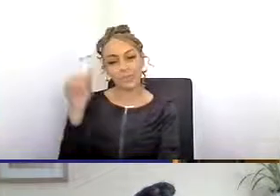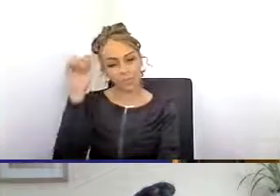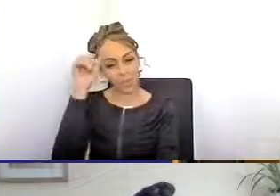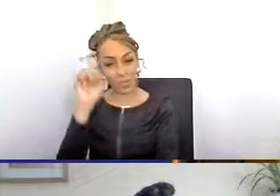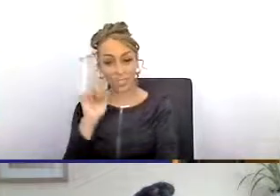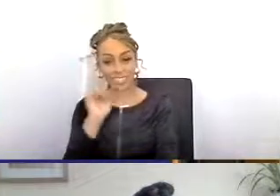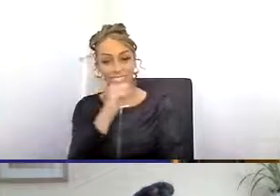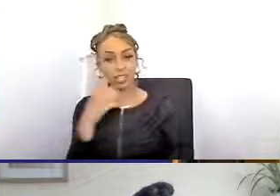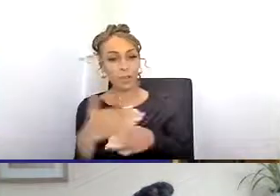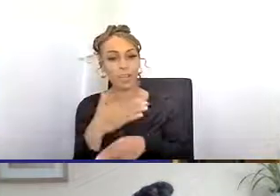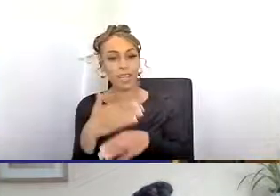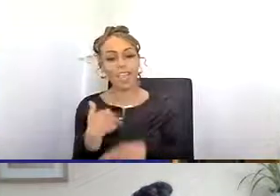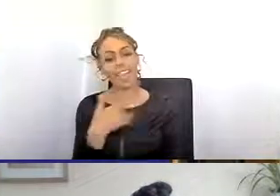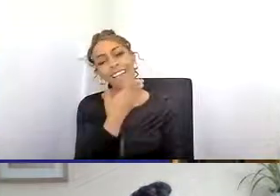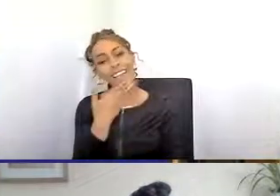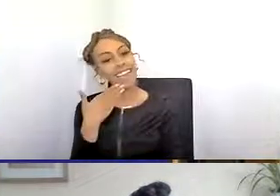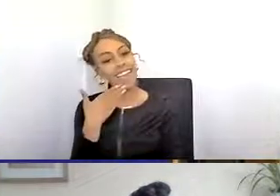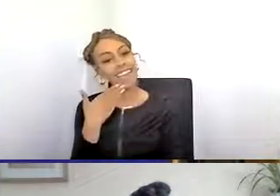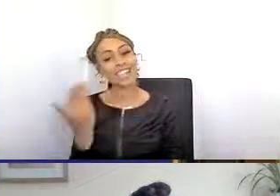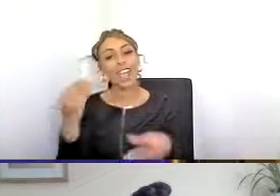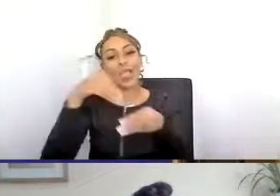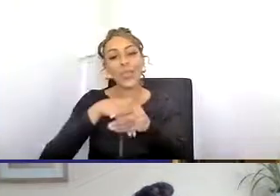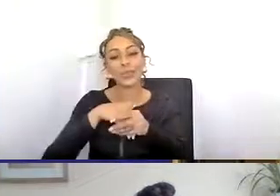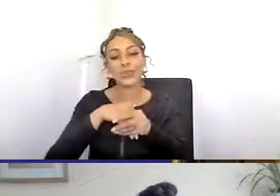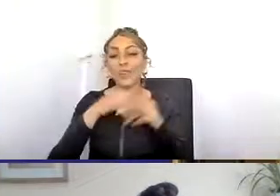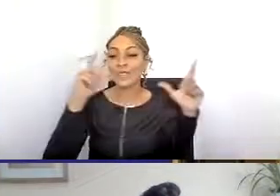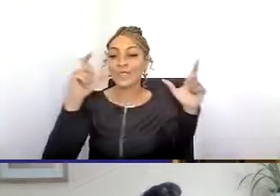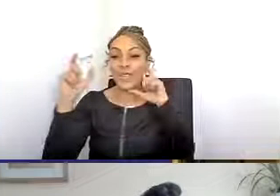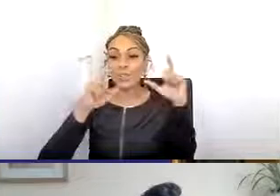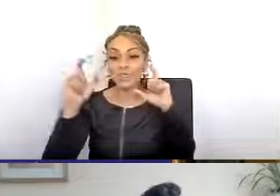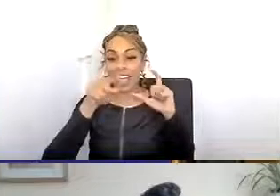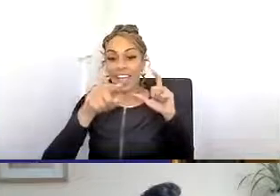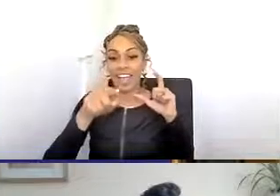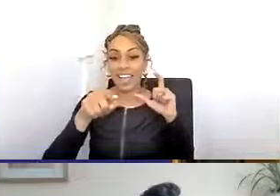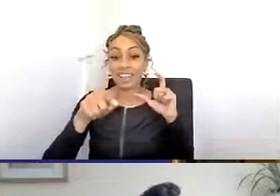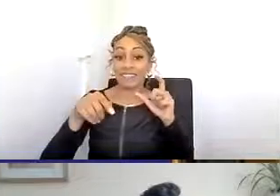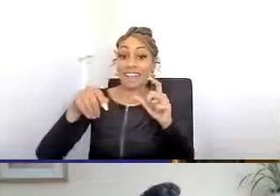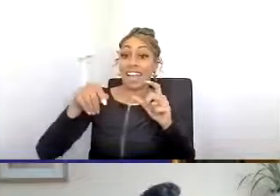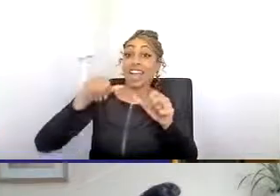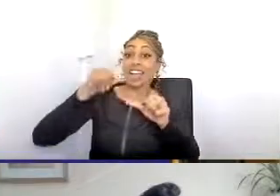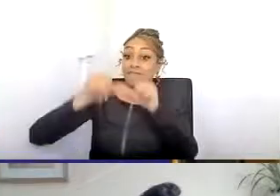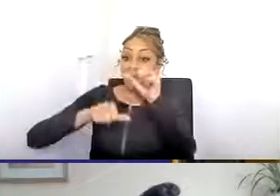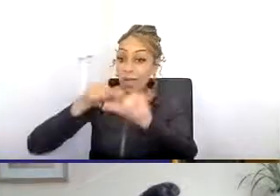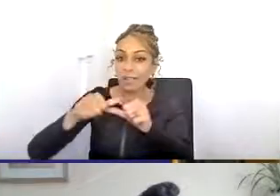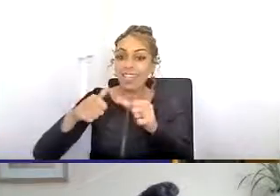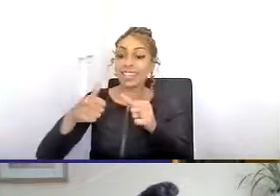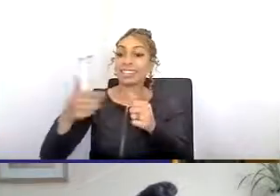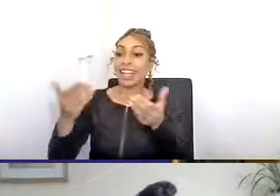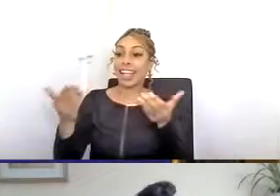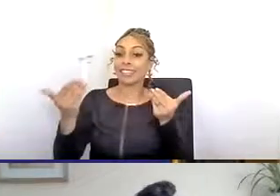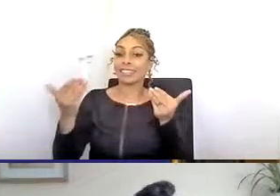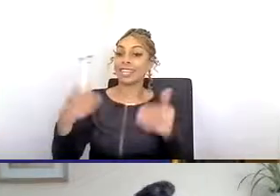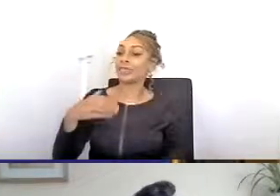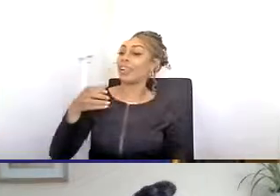Craigie's work, and I thought it was nice to include a photograph of him at the Jarwood Painting Prize reception. He might have a glass